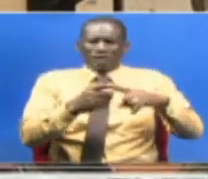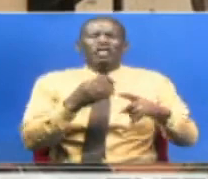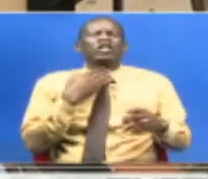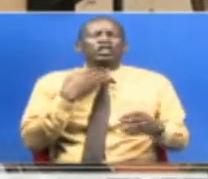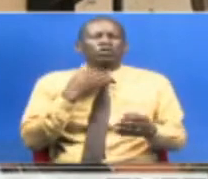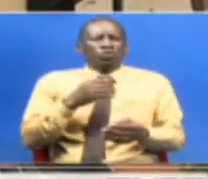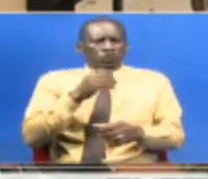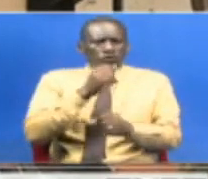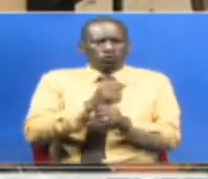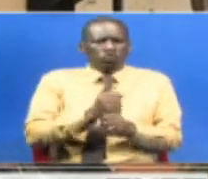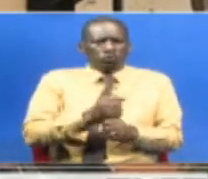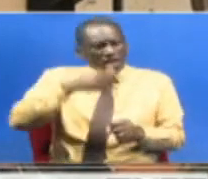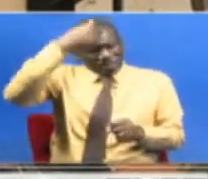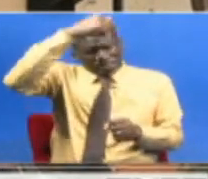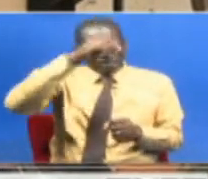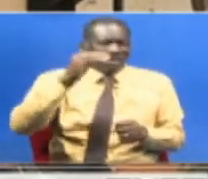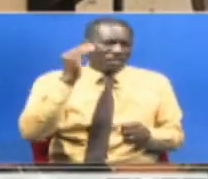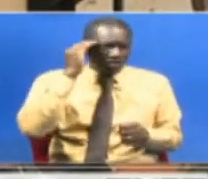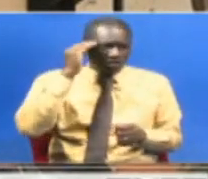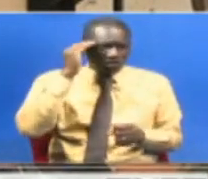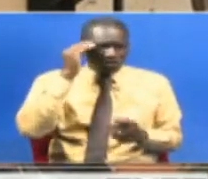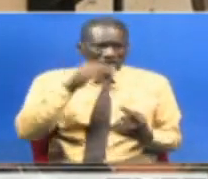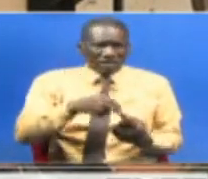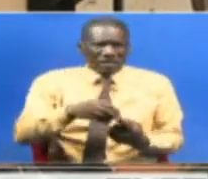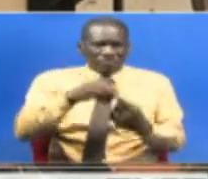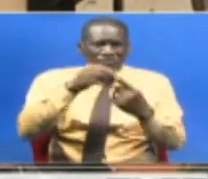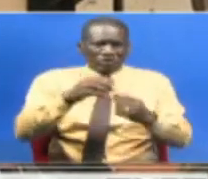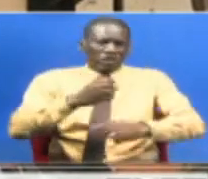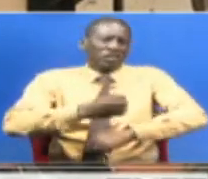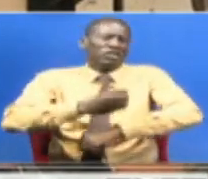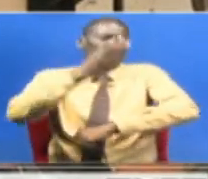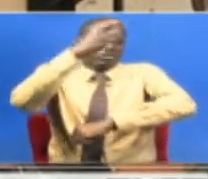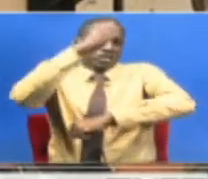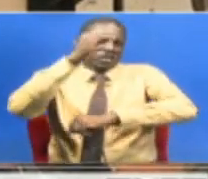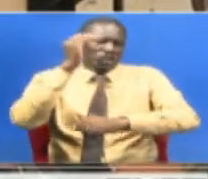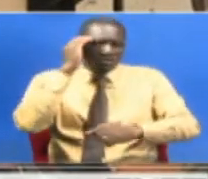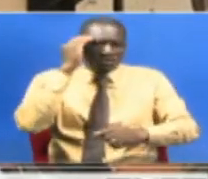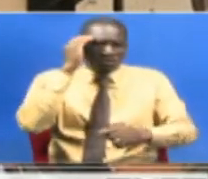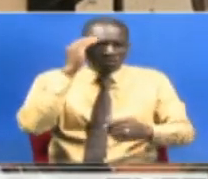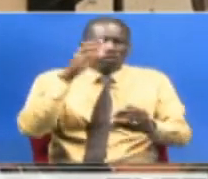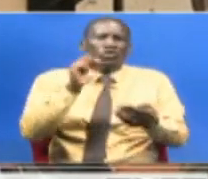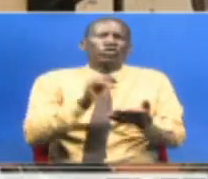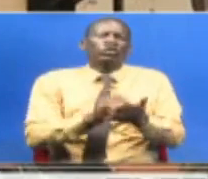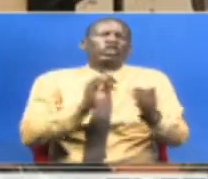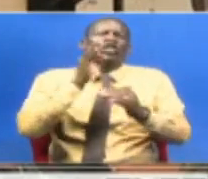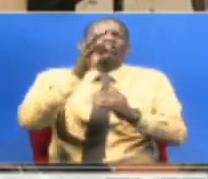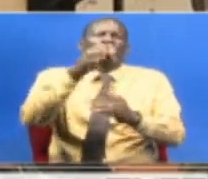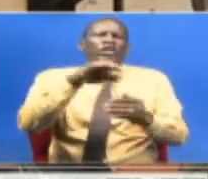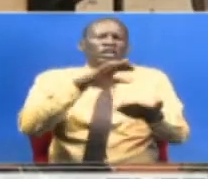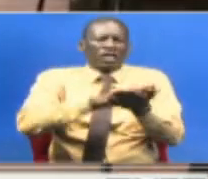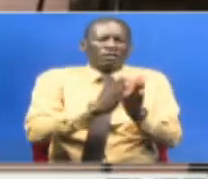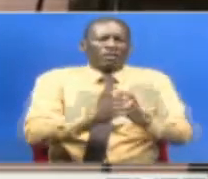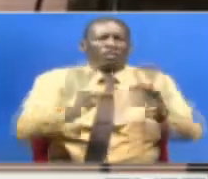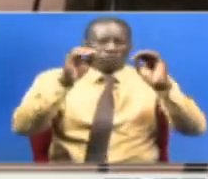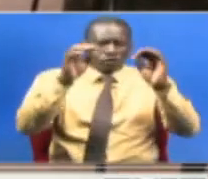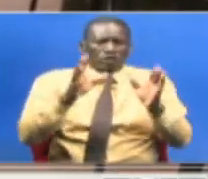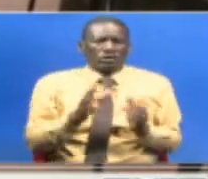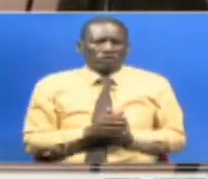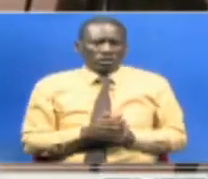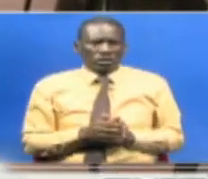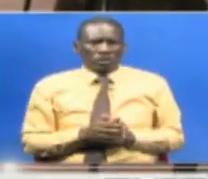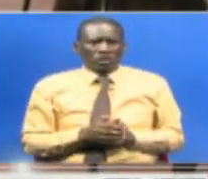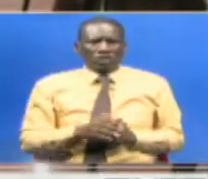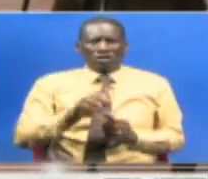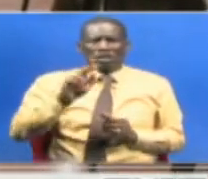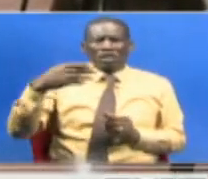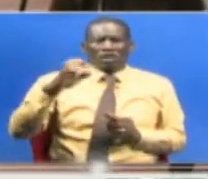bachelor of education, particularly secondary option, so that tomorrow they can become secondary teachers. Kefa